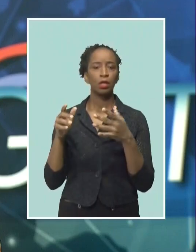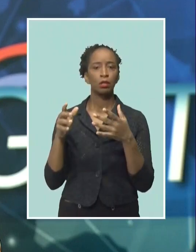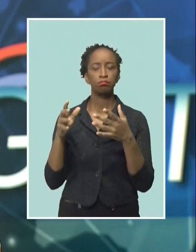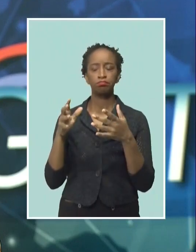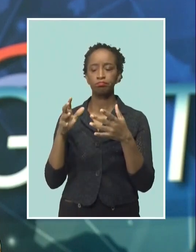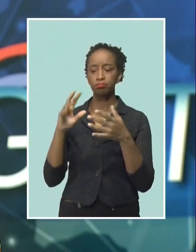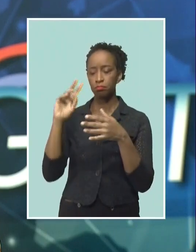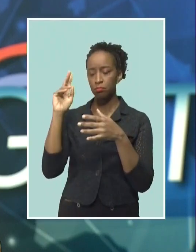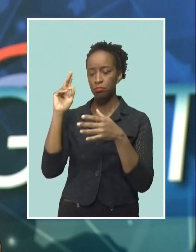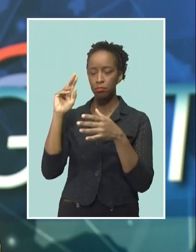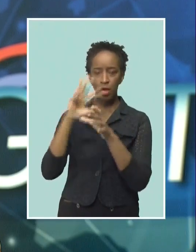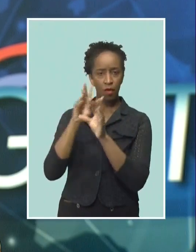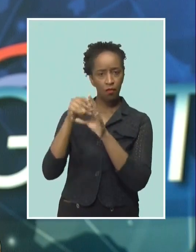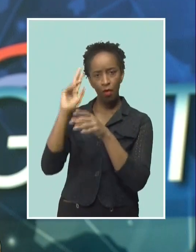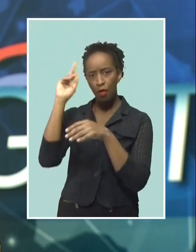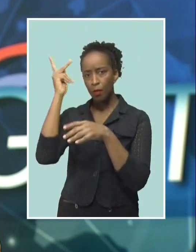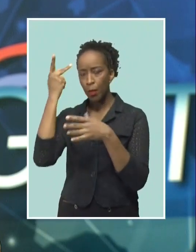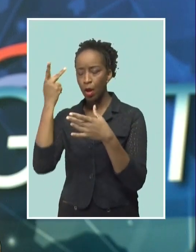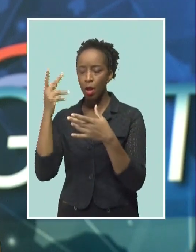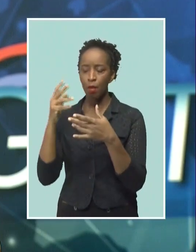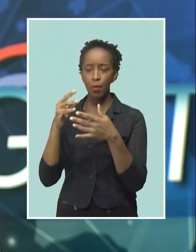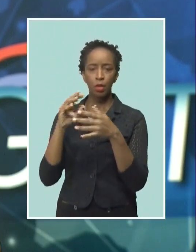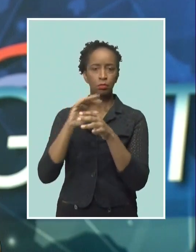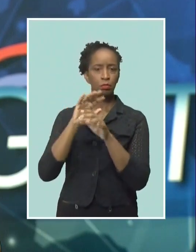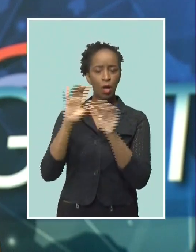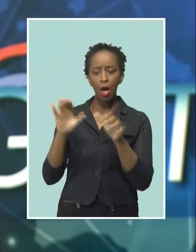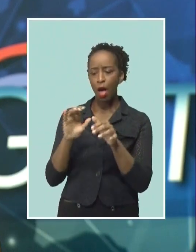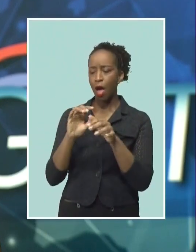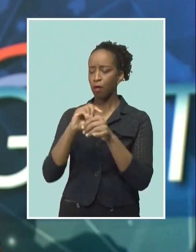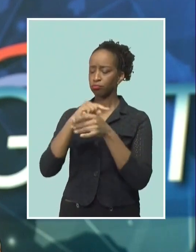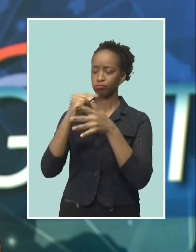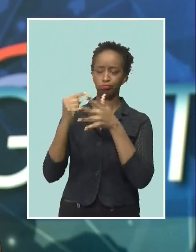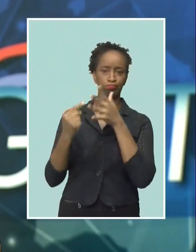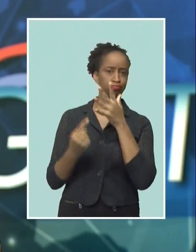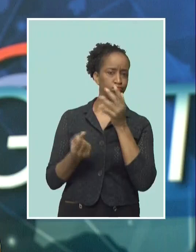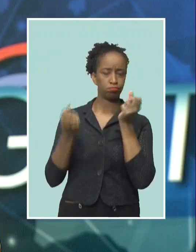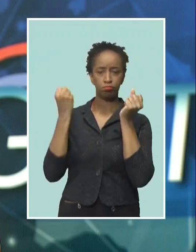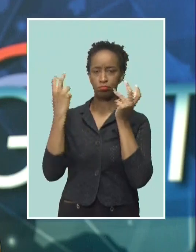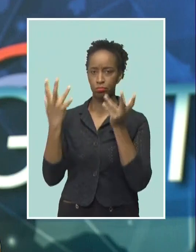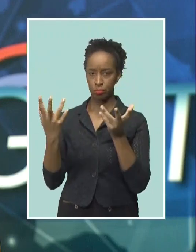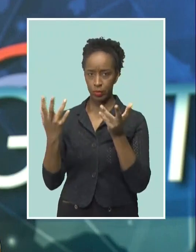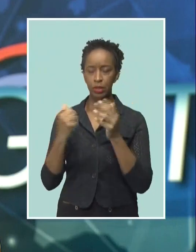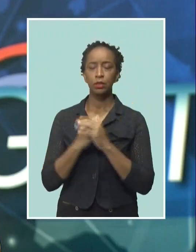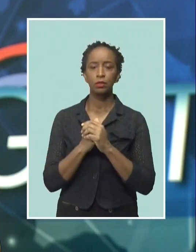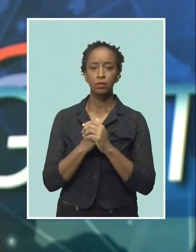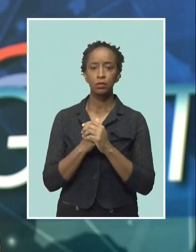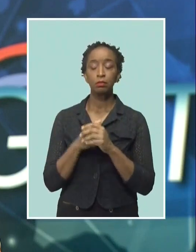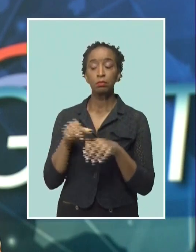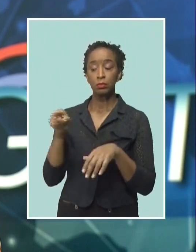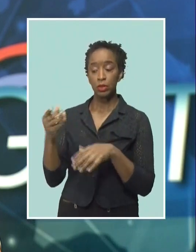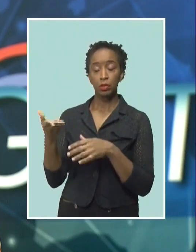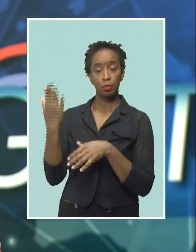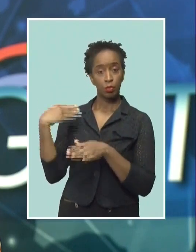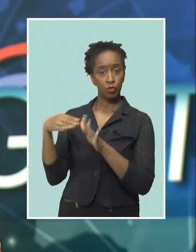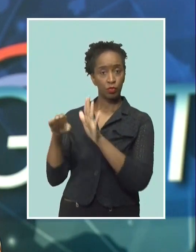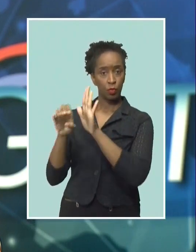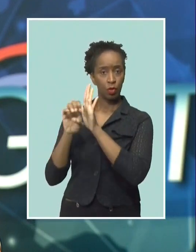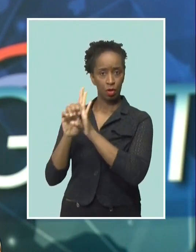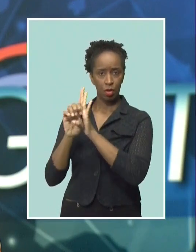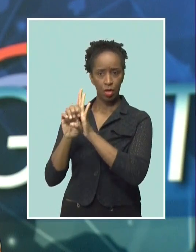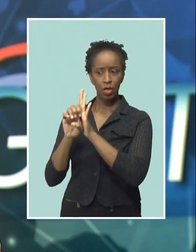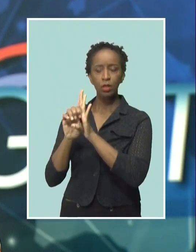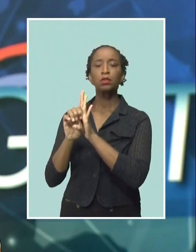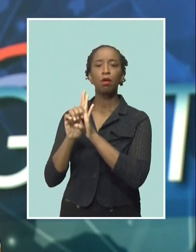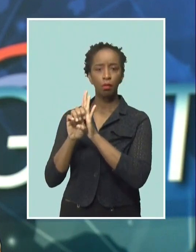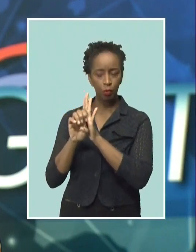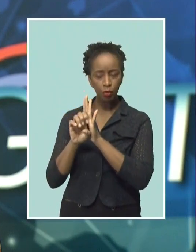there are a number of things Mr. Barrow spoke of during his time as Prime Minister which are still applicable today. And Mr. Worrell says